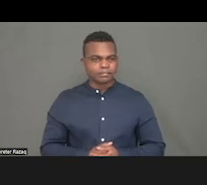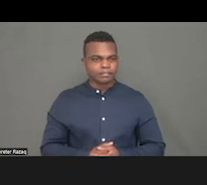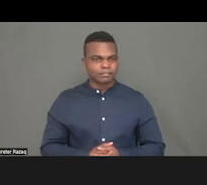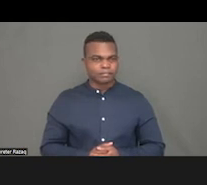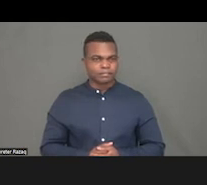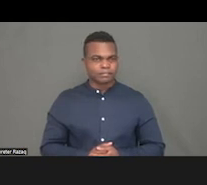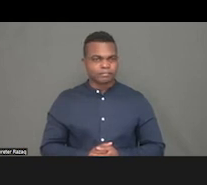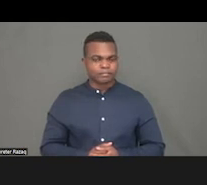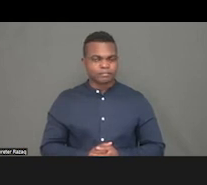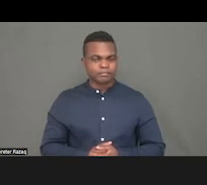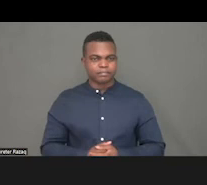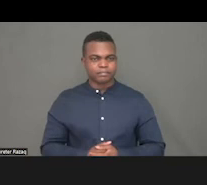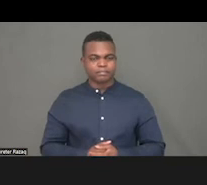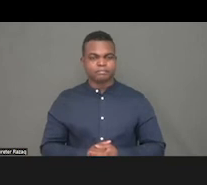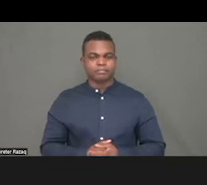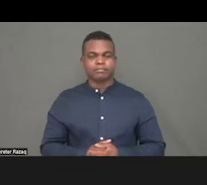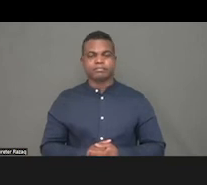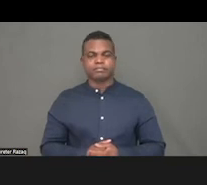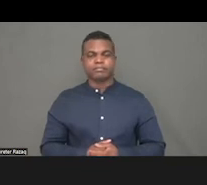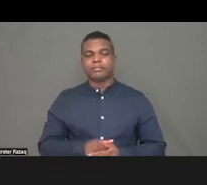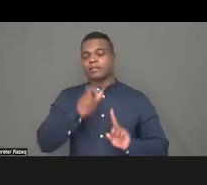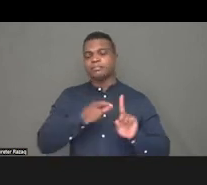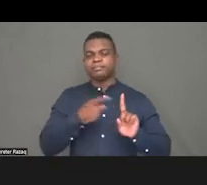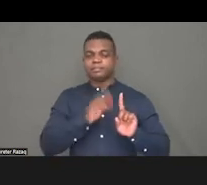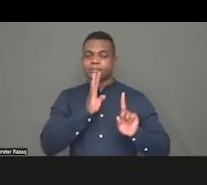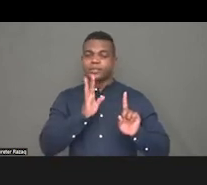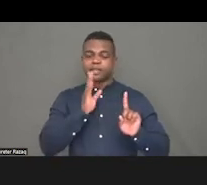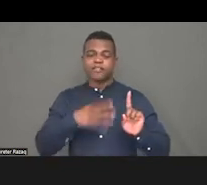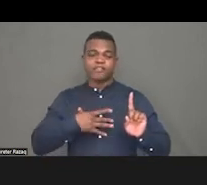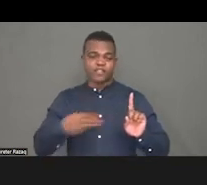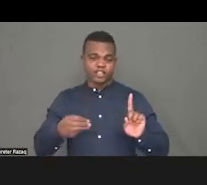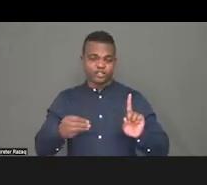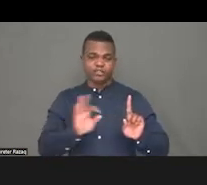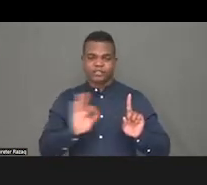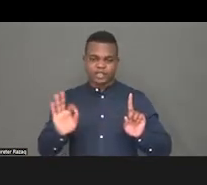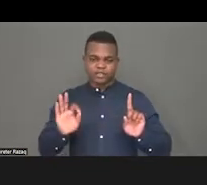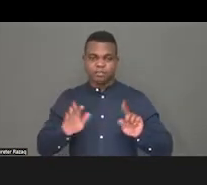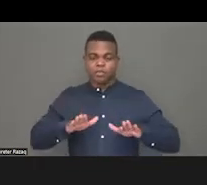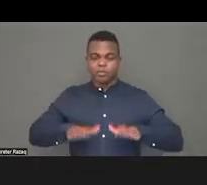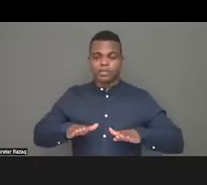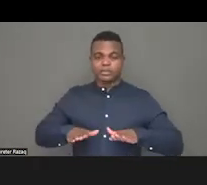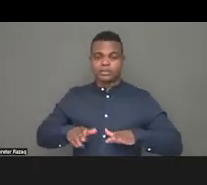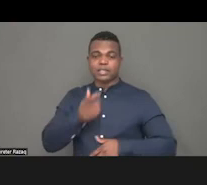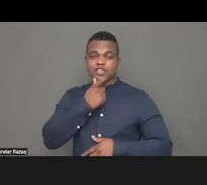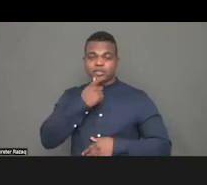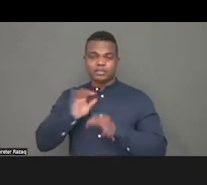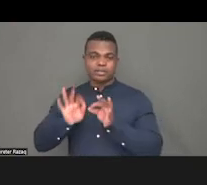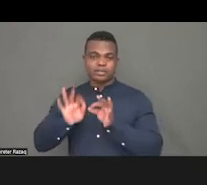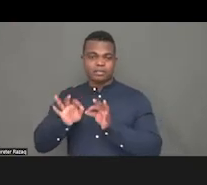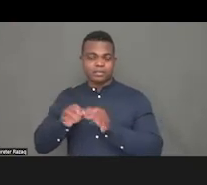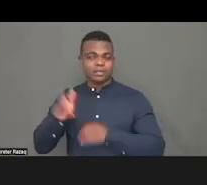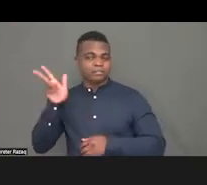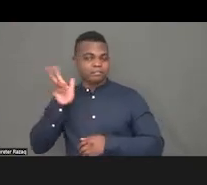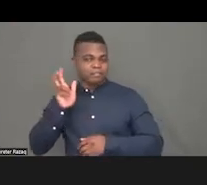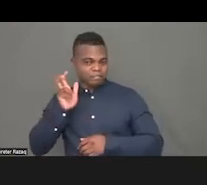right away, mainly for the ones who are in the first or second primary school. This is why we